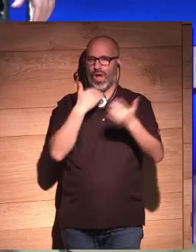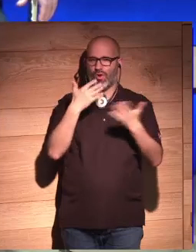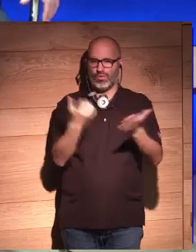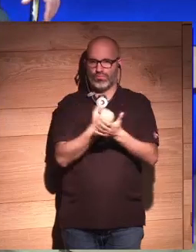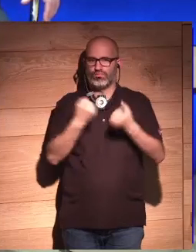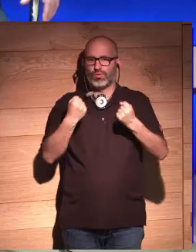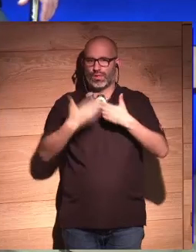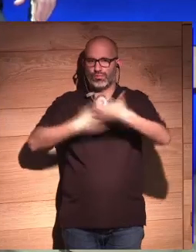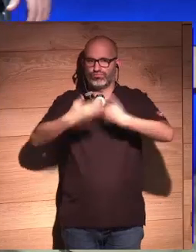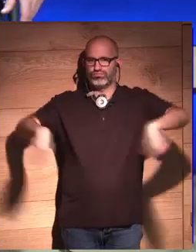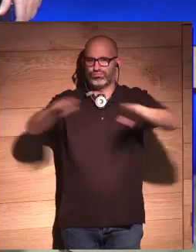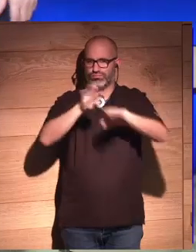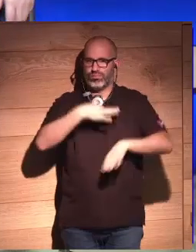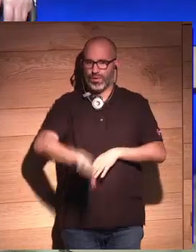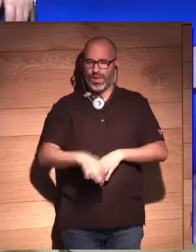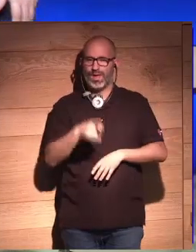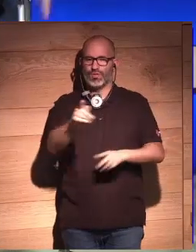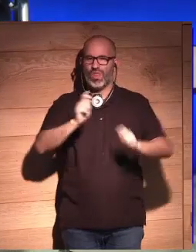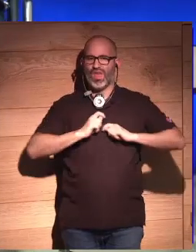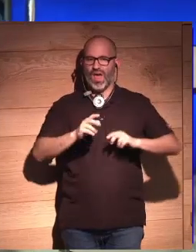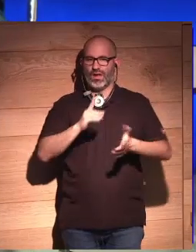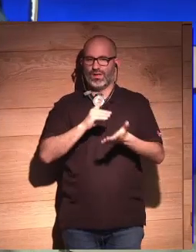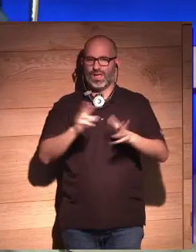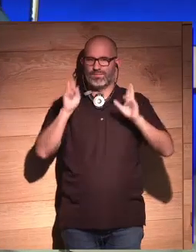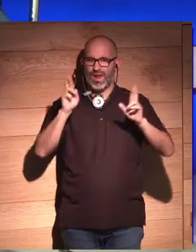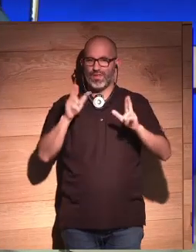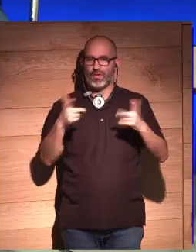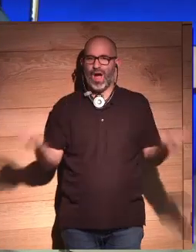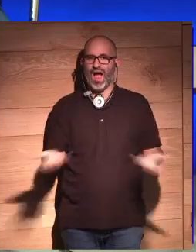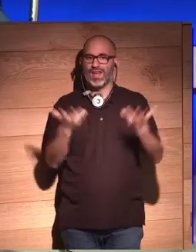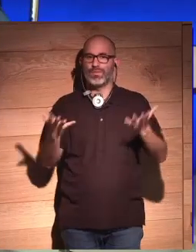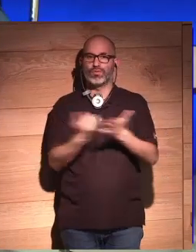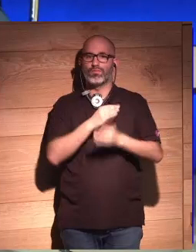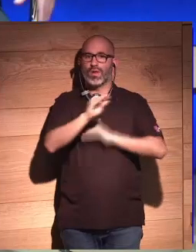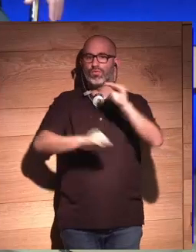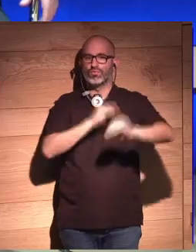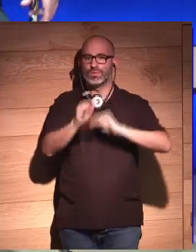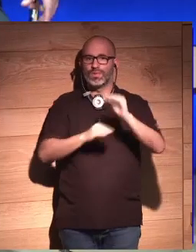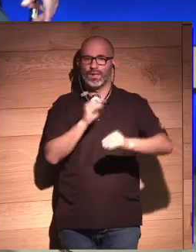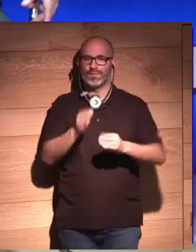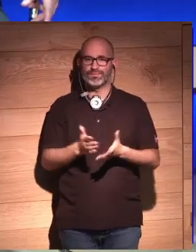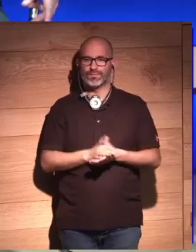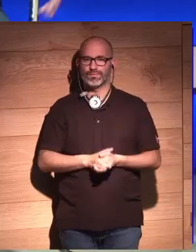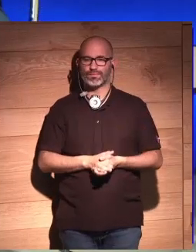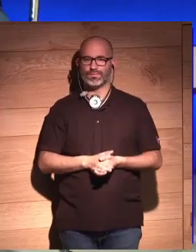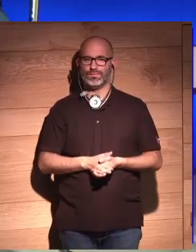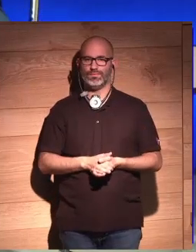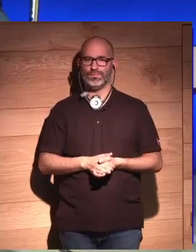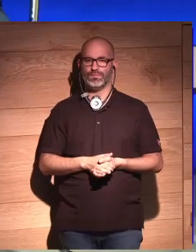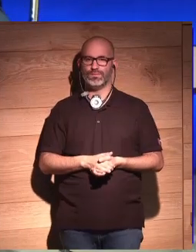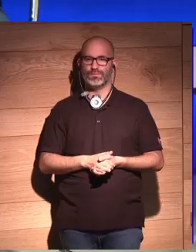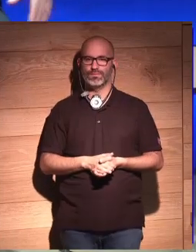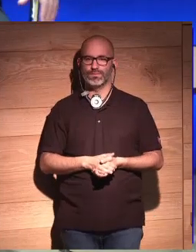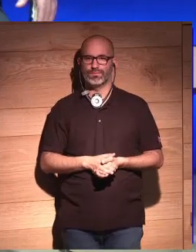Well, I think that gives us... os animo a que preguntéis a Shari. I encourage